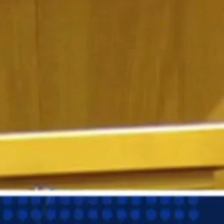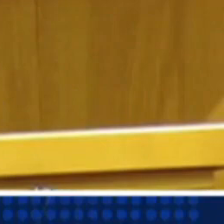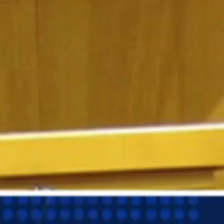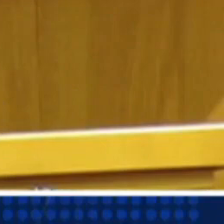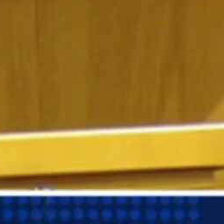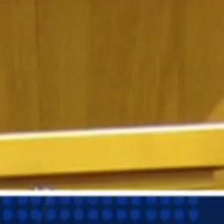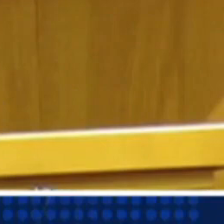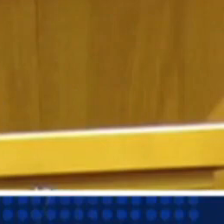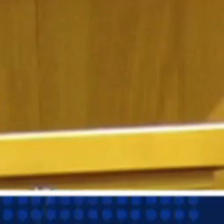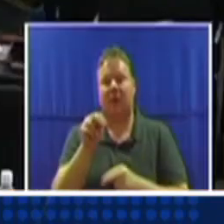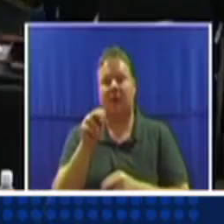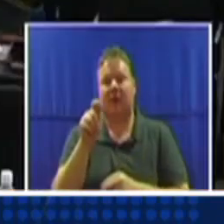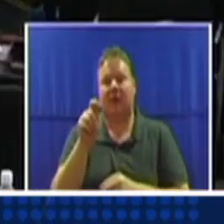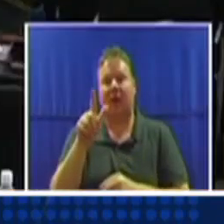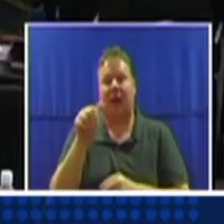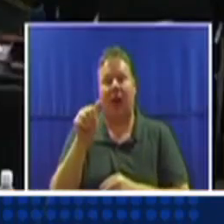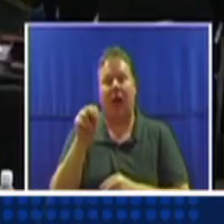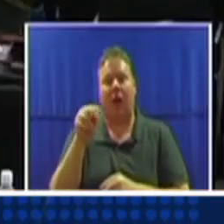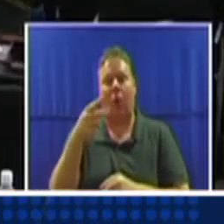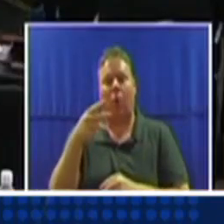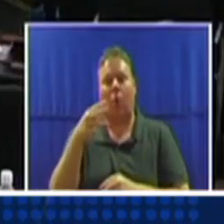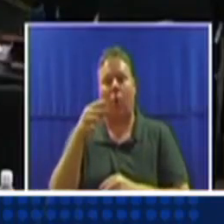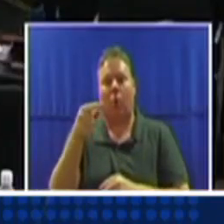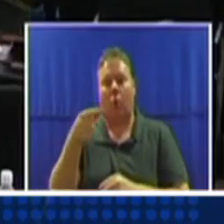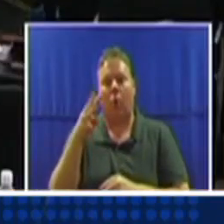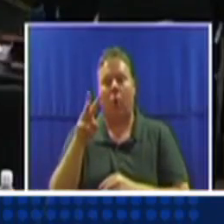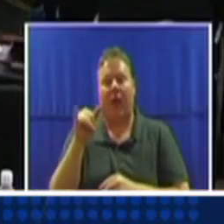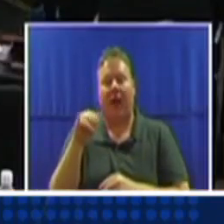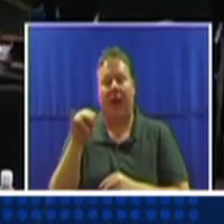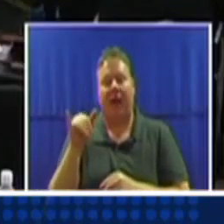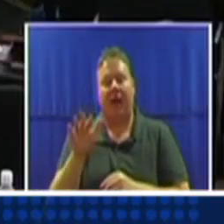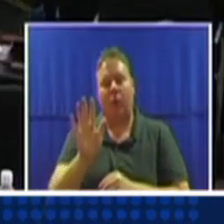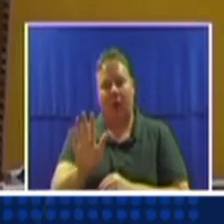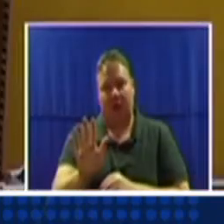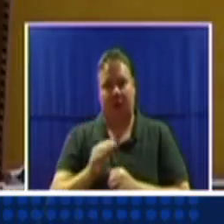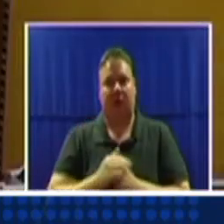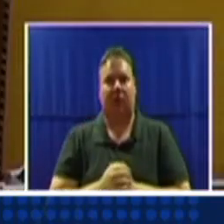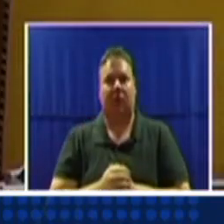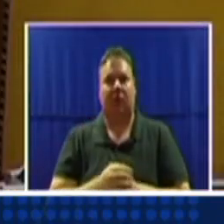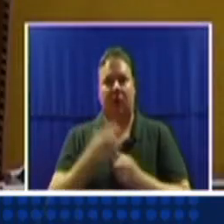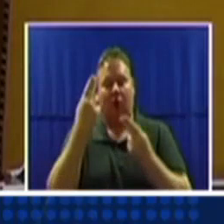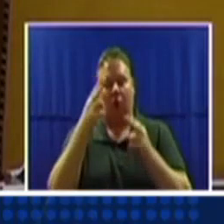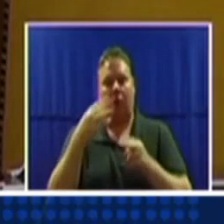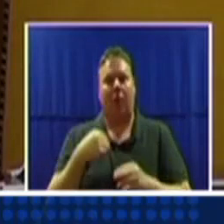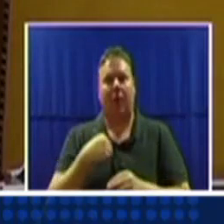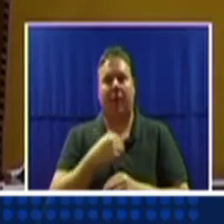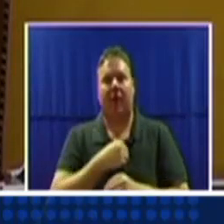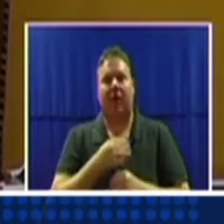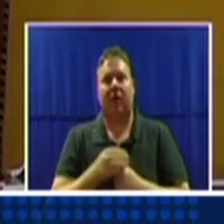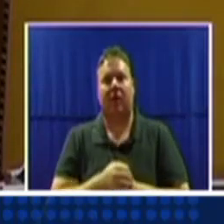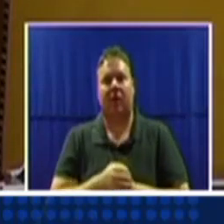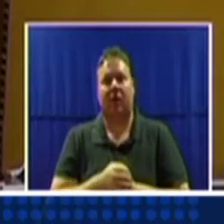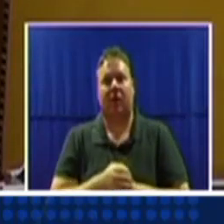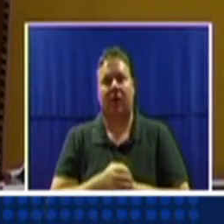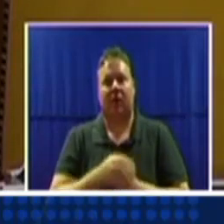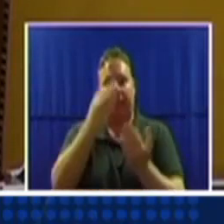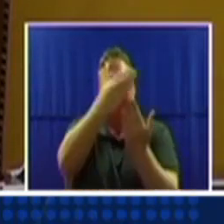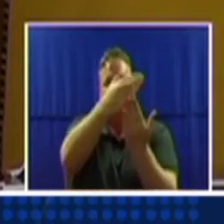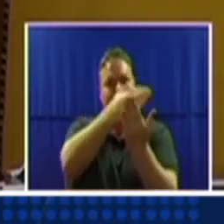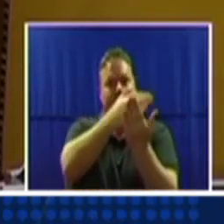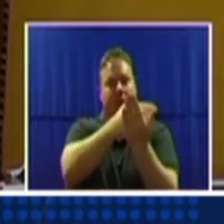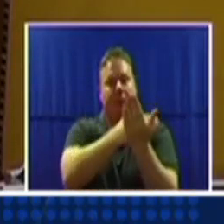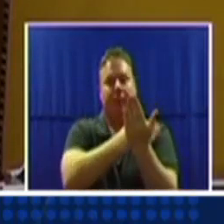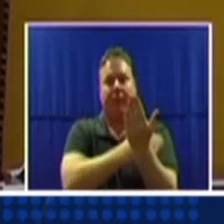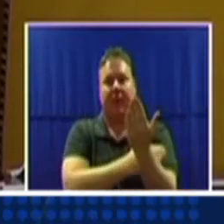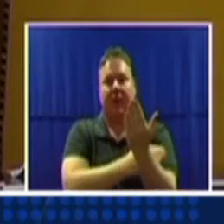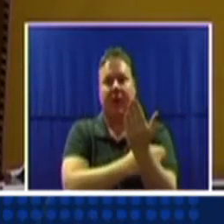such as the Public Protector's Office. But there's a Minister of Police, you've got a Minister of